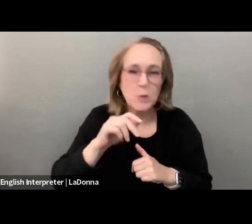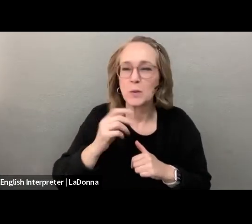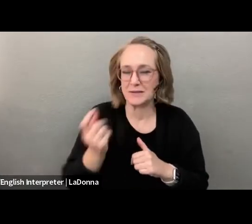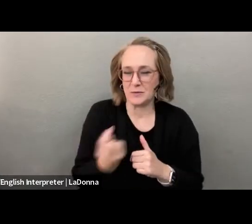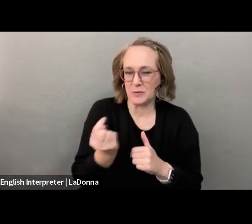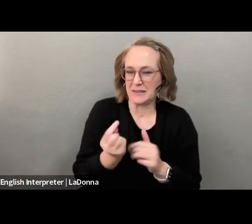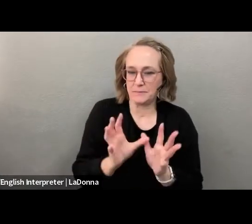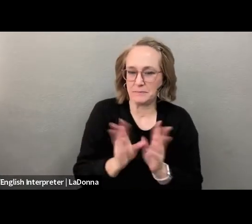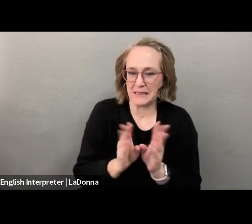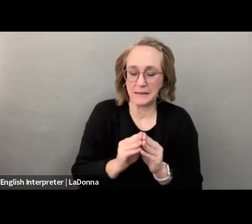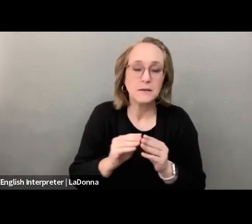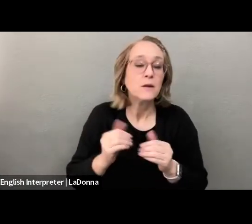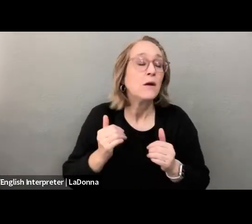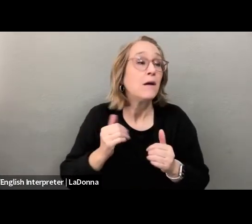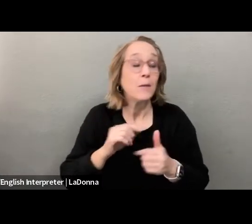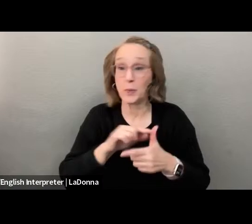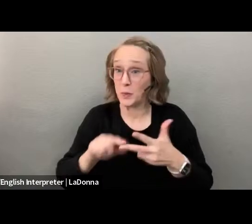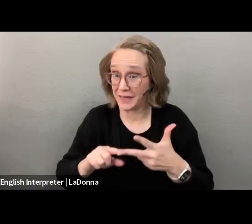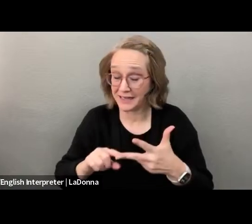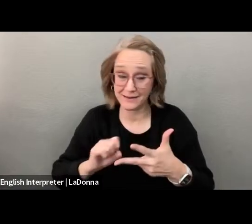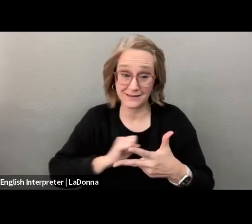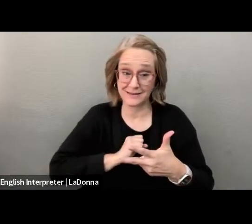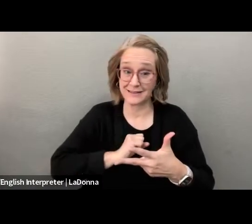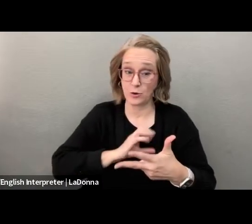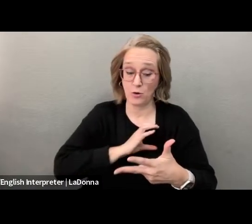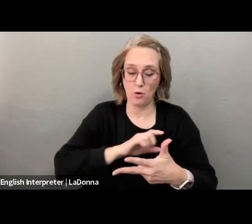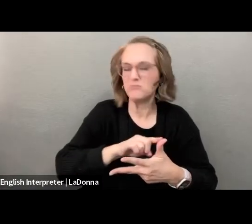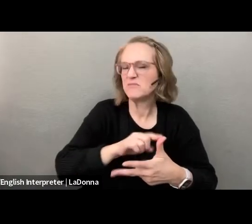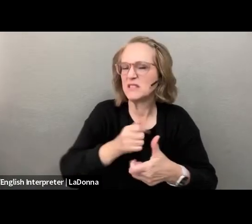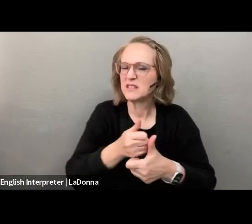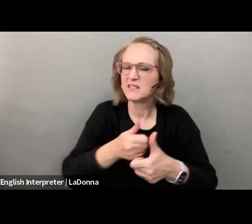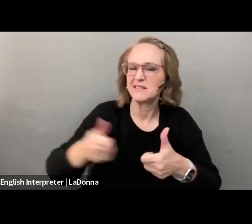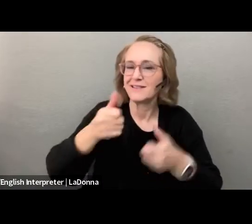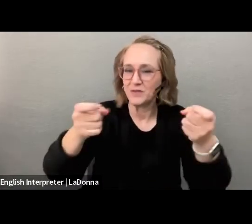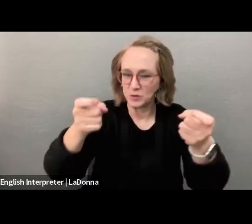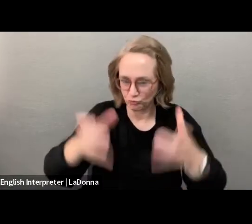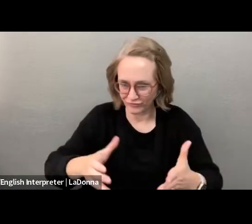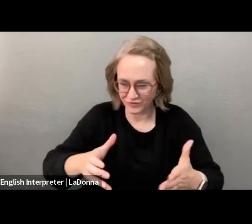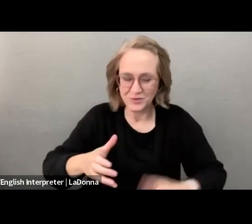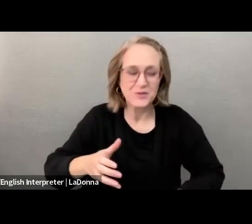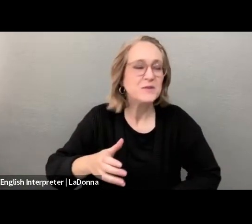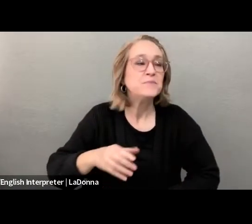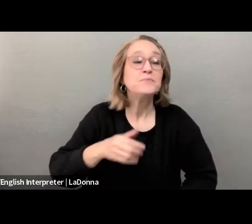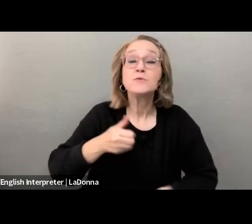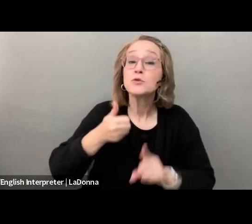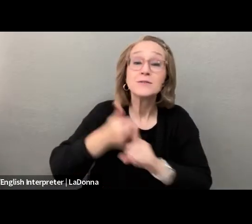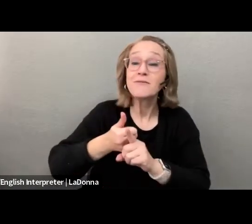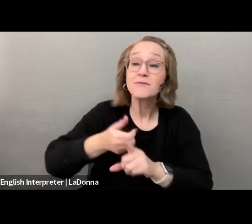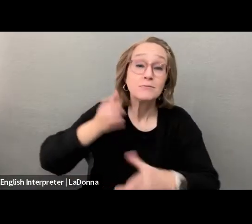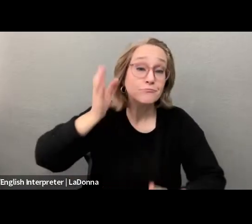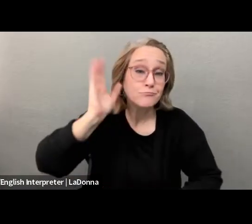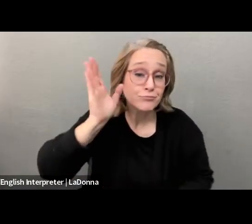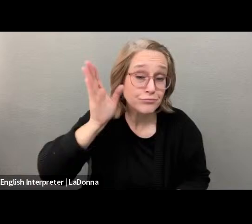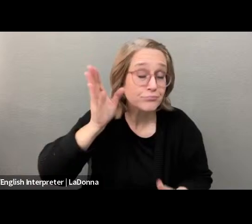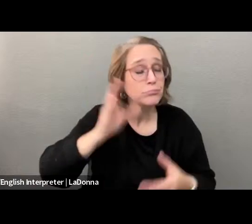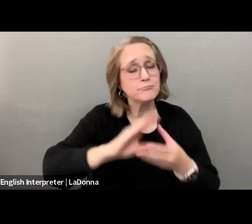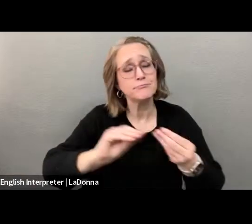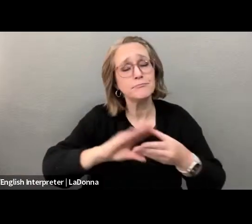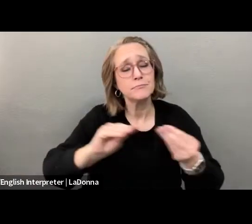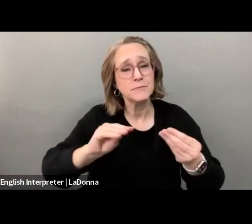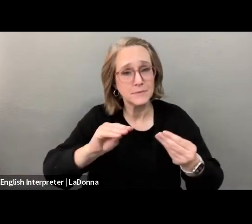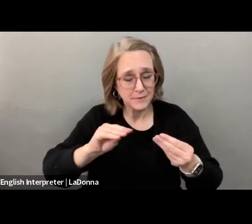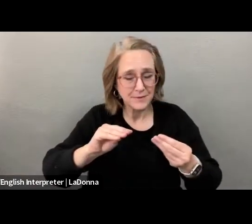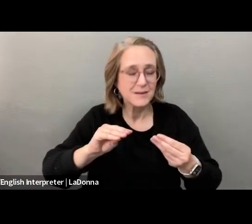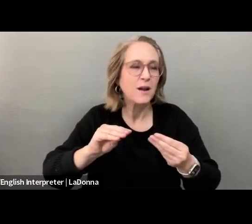had Sherry Collins, the executive director, give a presentation, pretty much walk down